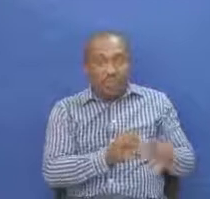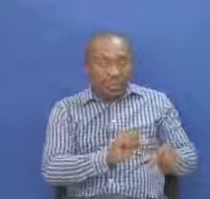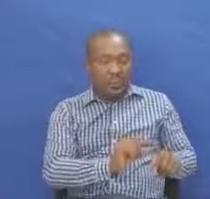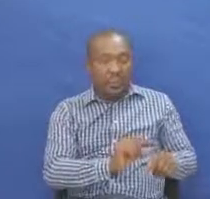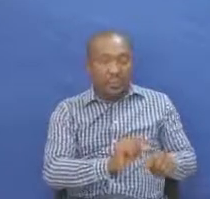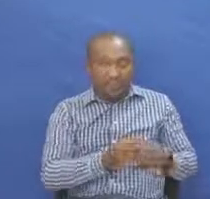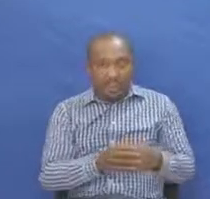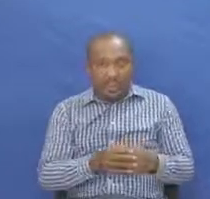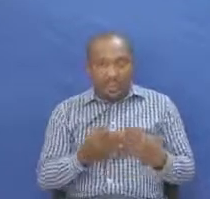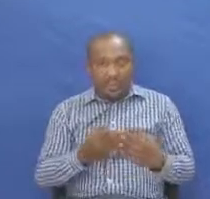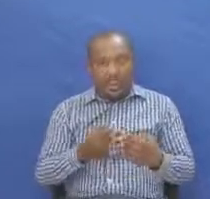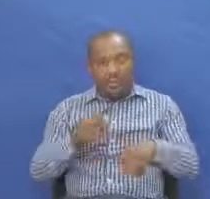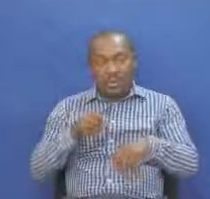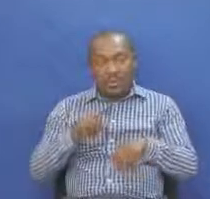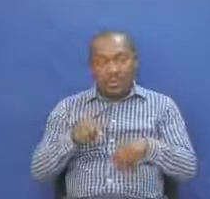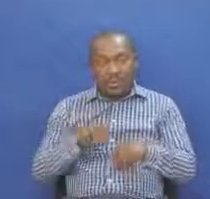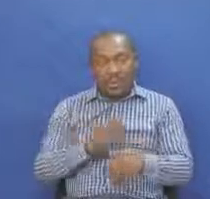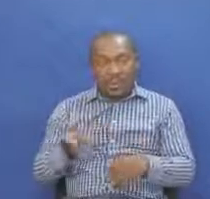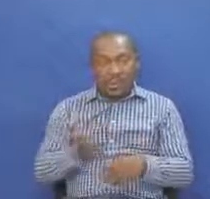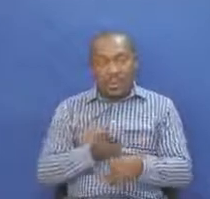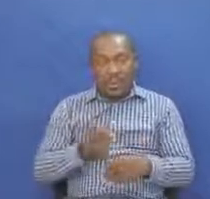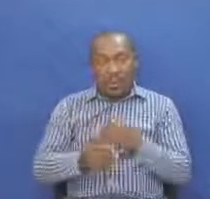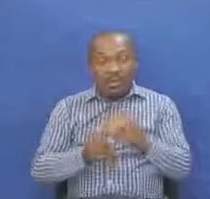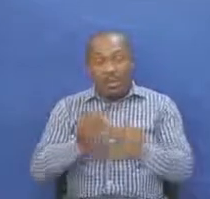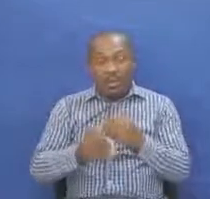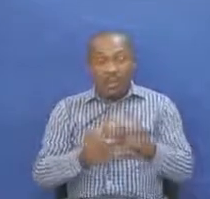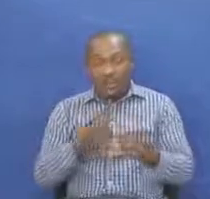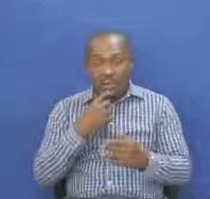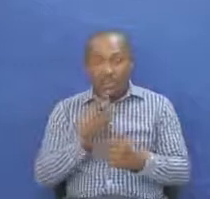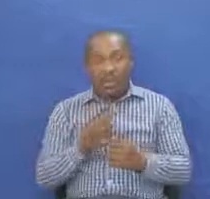growth is referred as positive growth. So